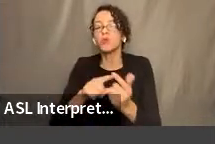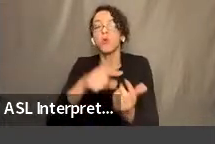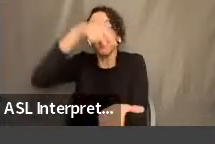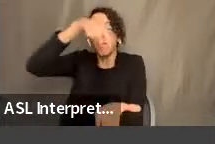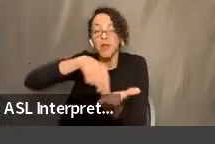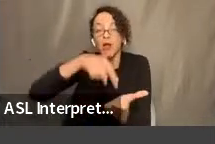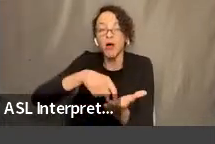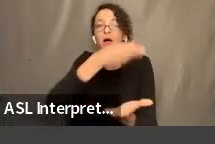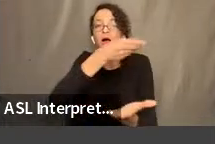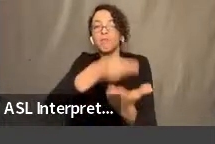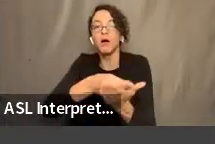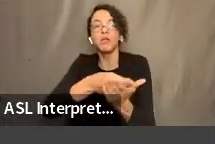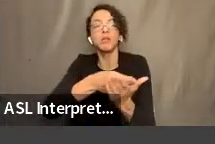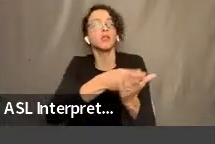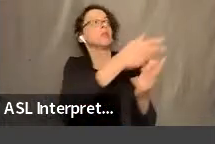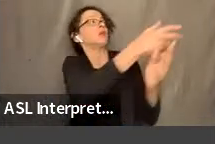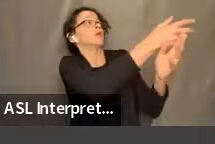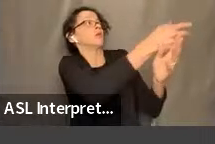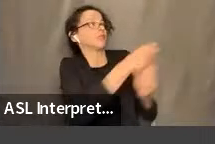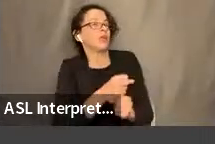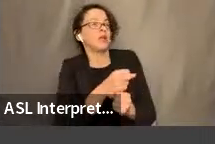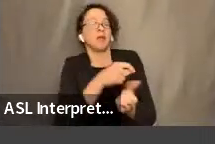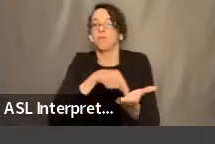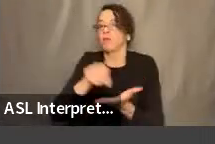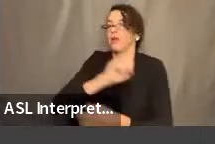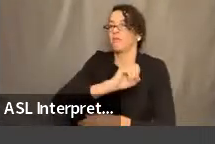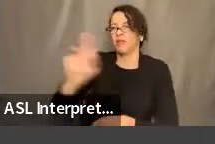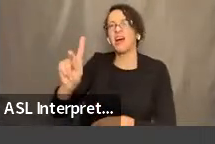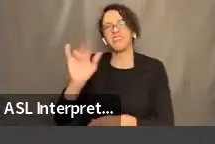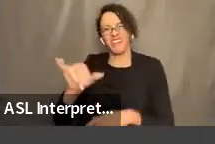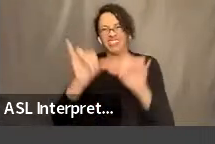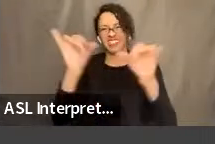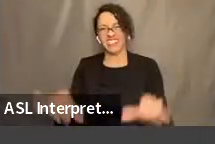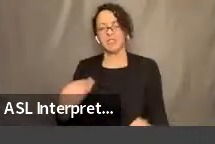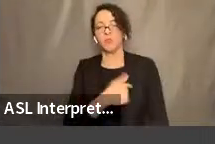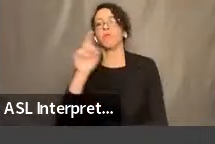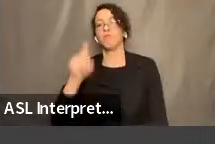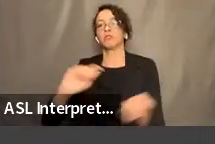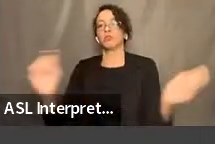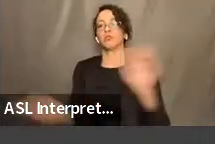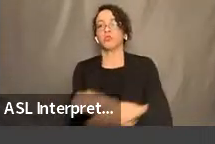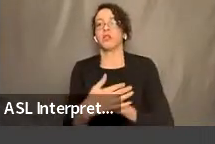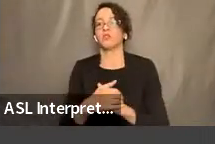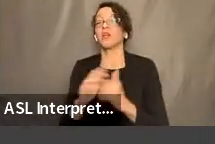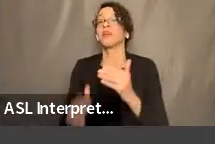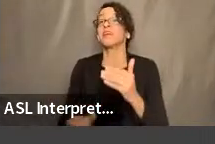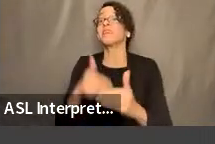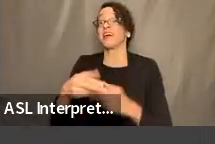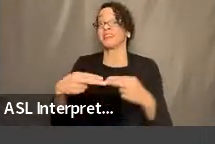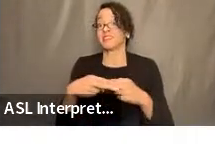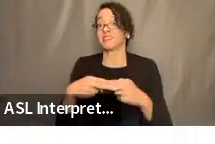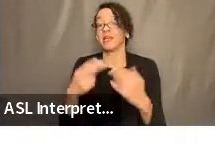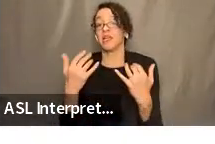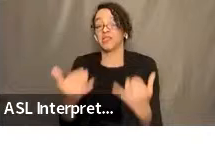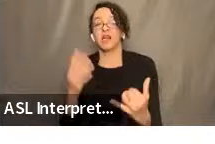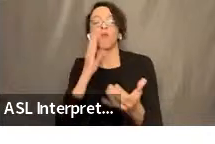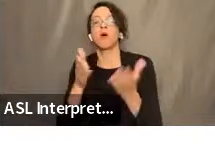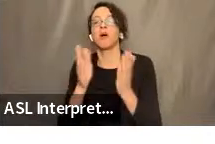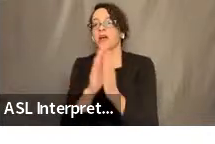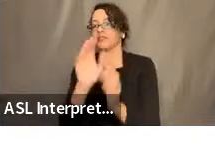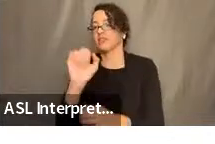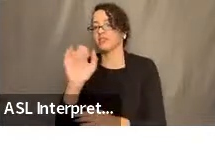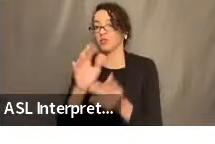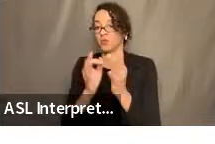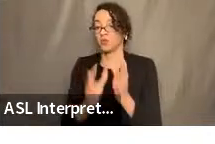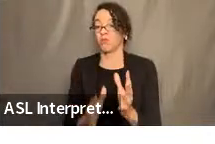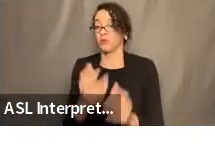need to change that. Next slide, please. Thank you, Laurie. I'm going to ask that the ASL interpreters switch,